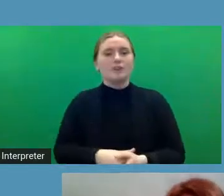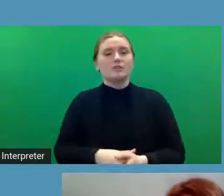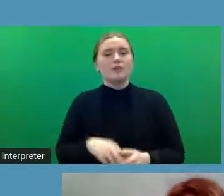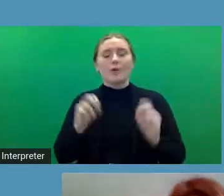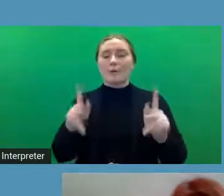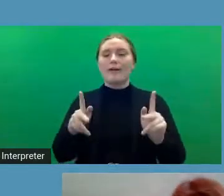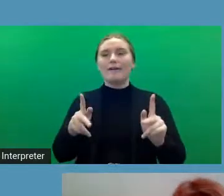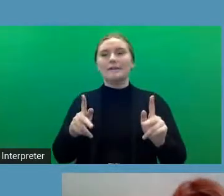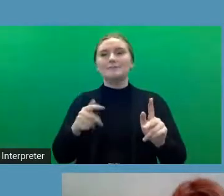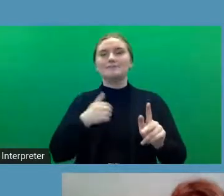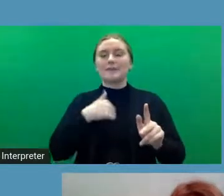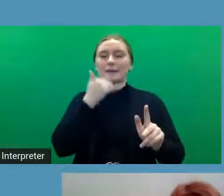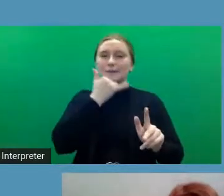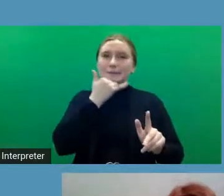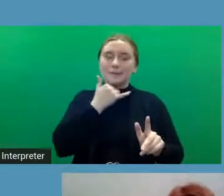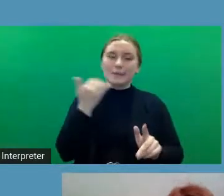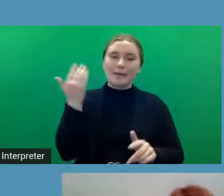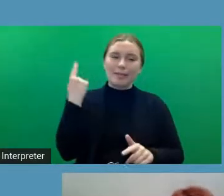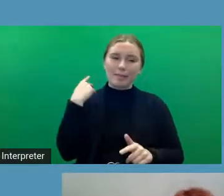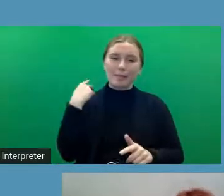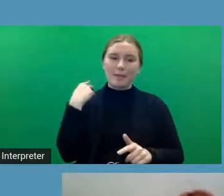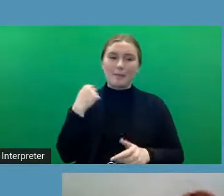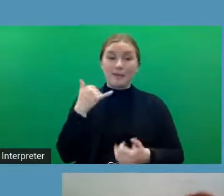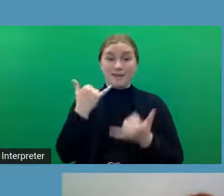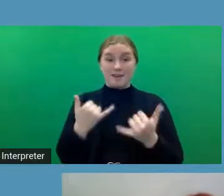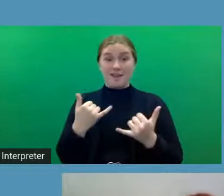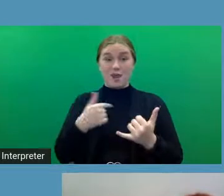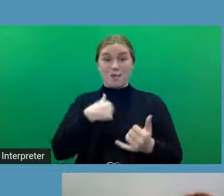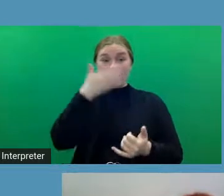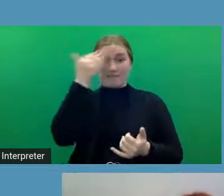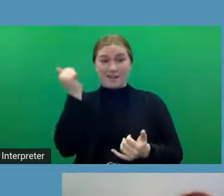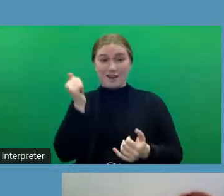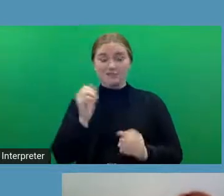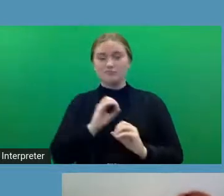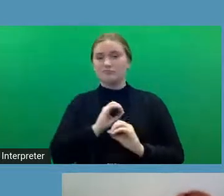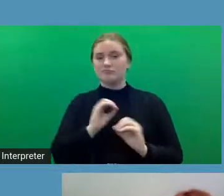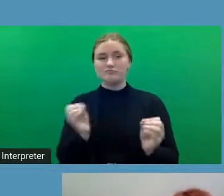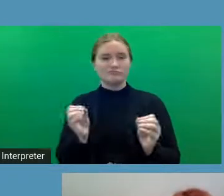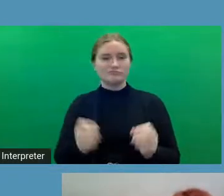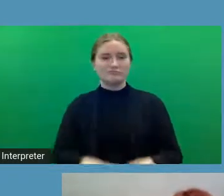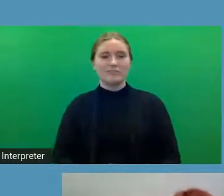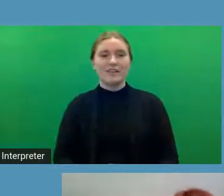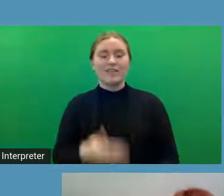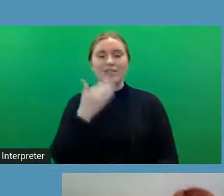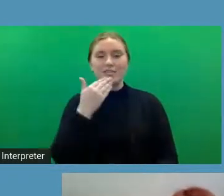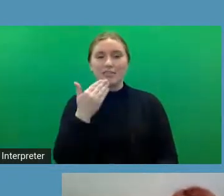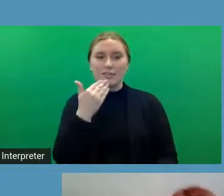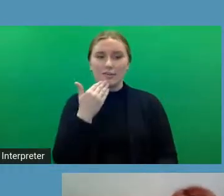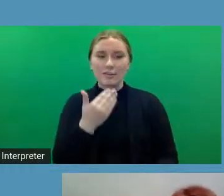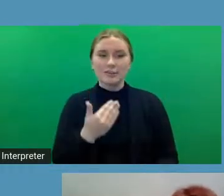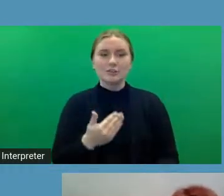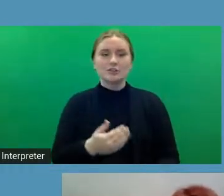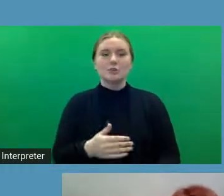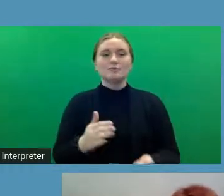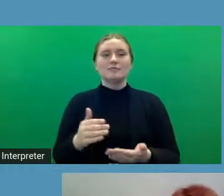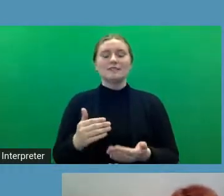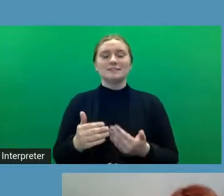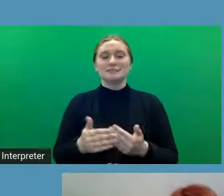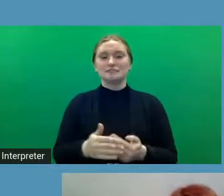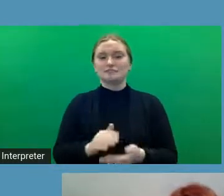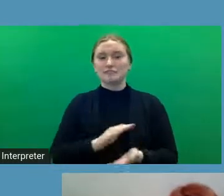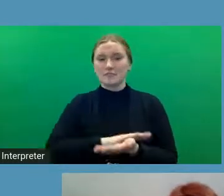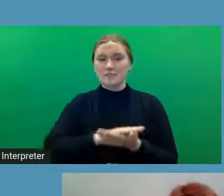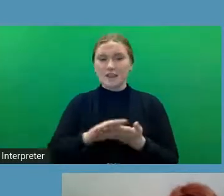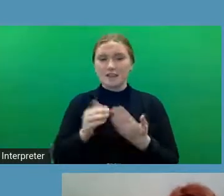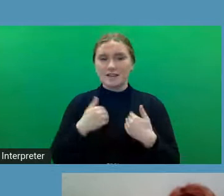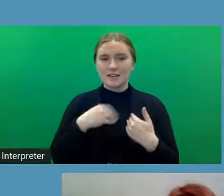okay, I didn't do that last time, but now I'm never going to forget it. So thank you for that. And it's nice to have Sina and Corey back here with